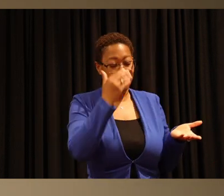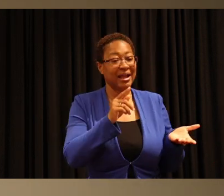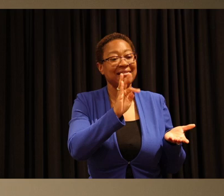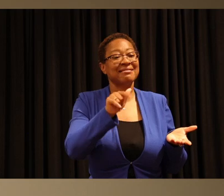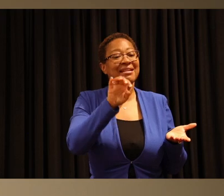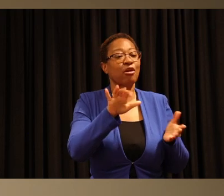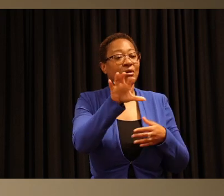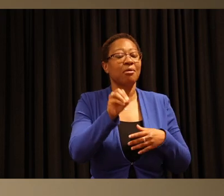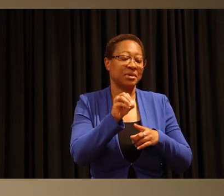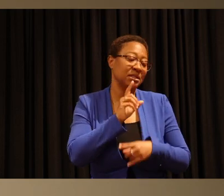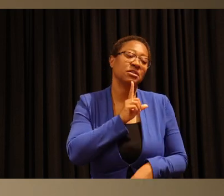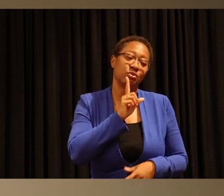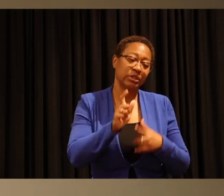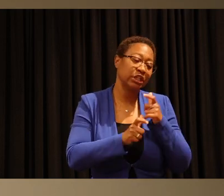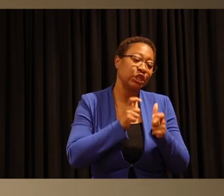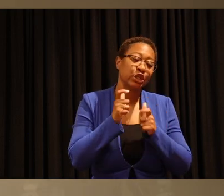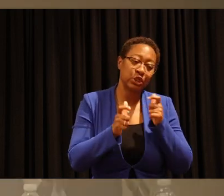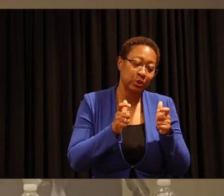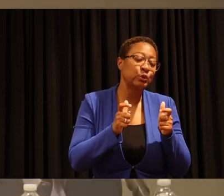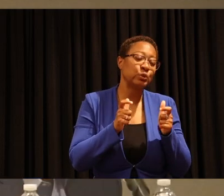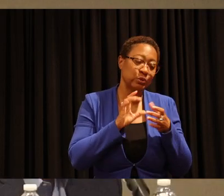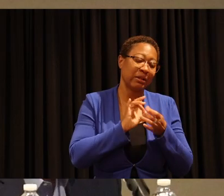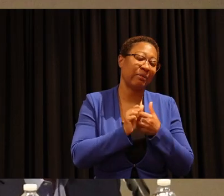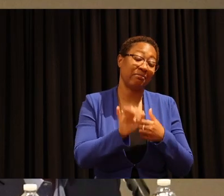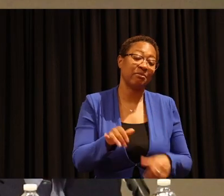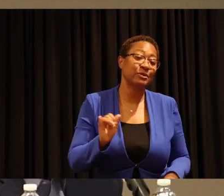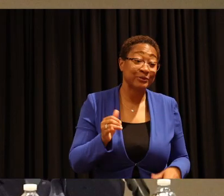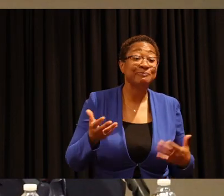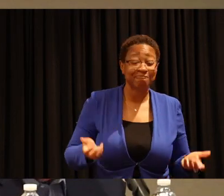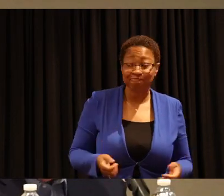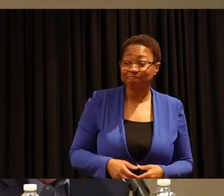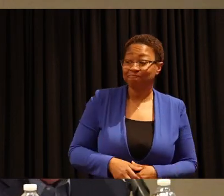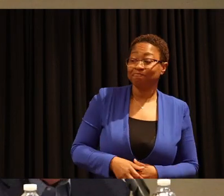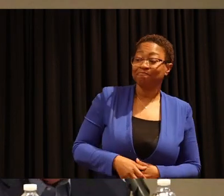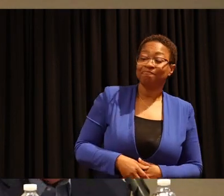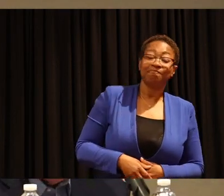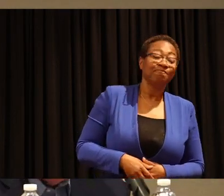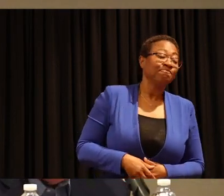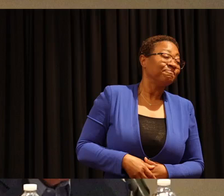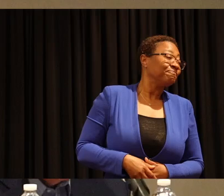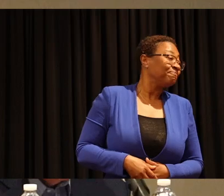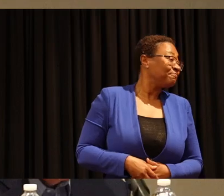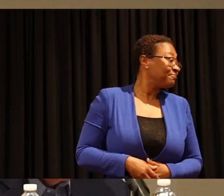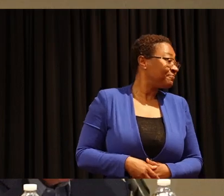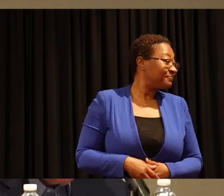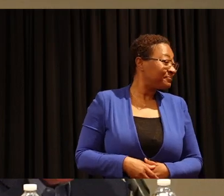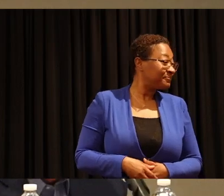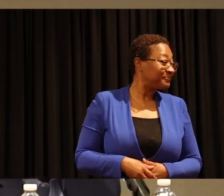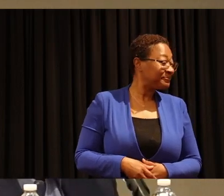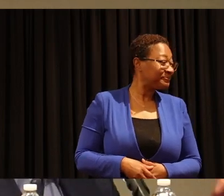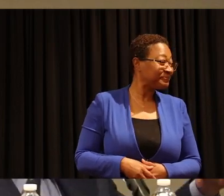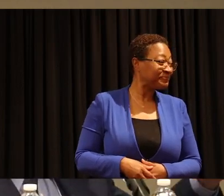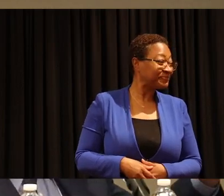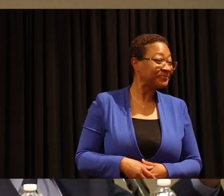companies, fraud is really big and something to really worry about. That was awesome information, and you're right. And